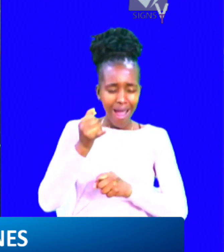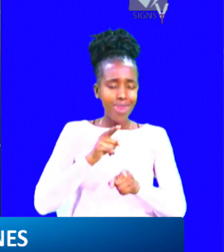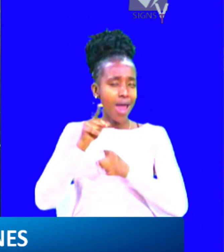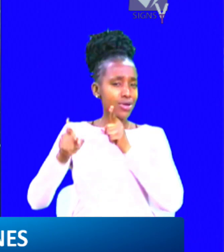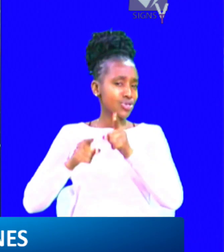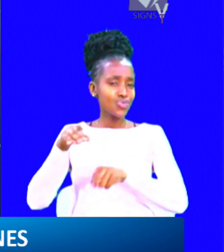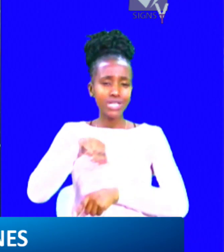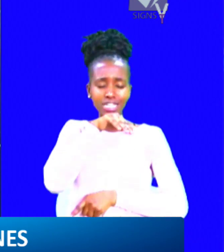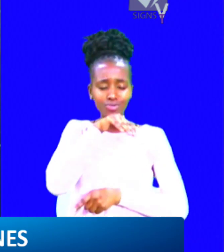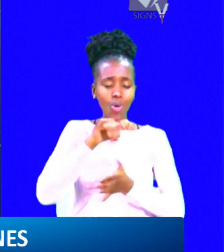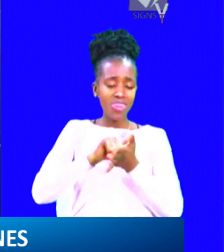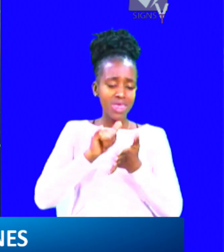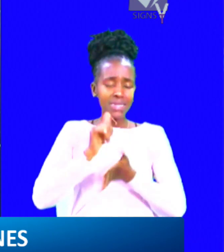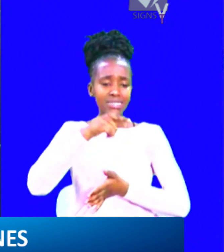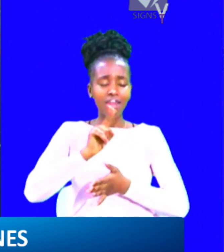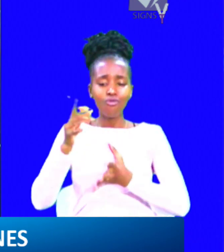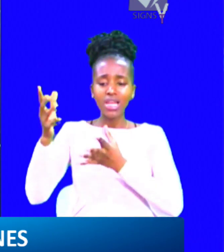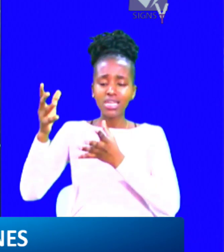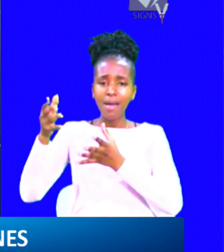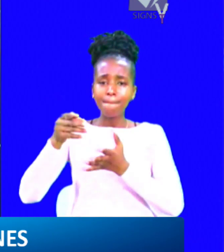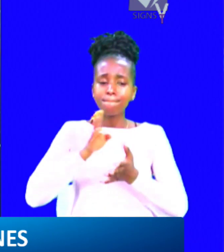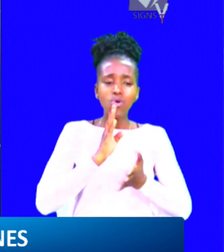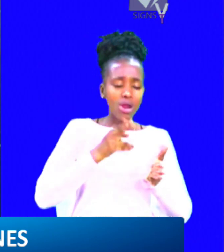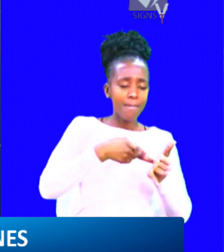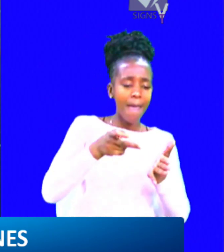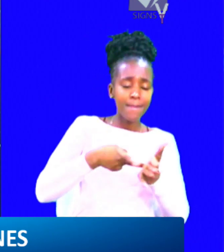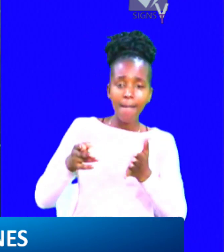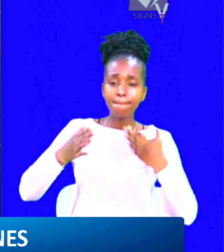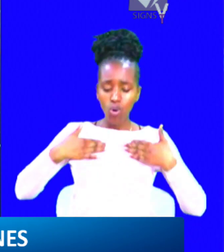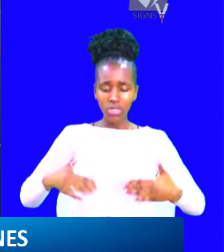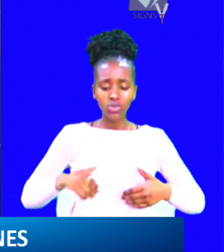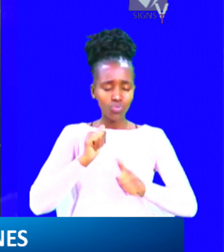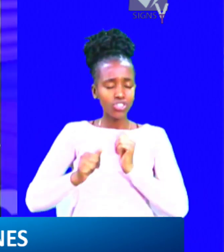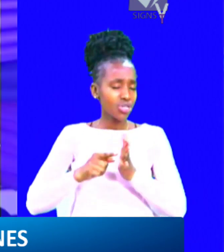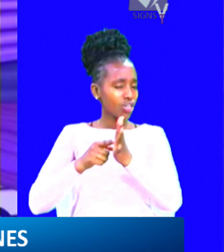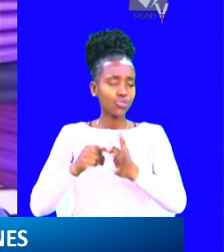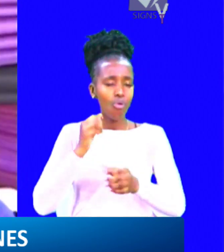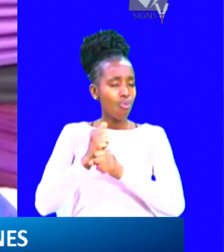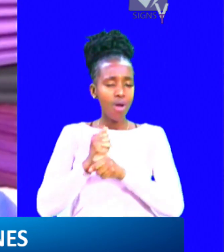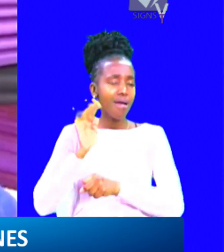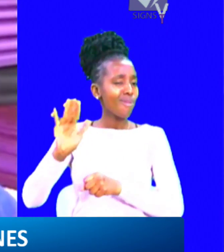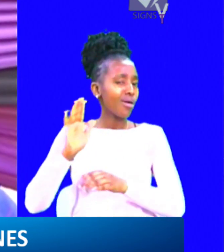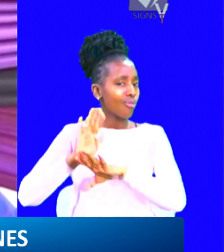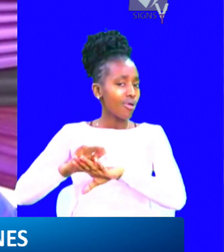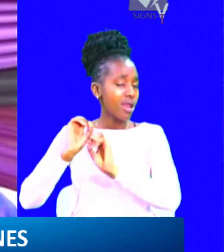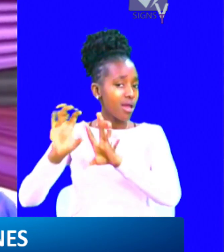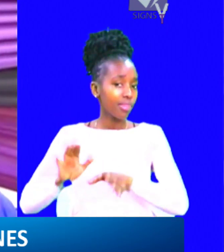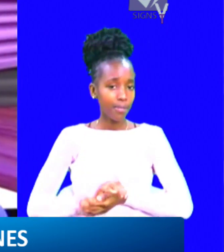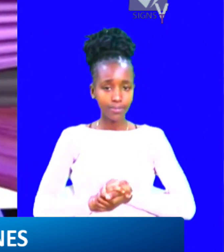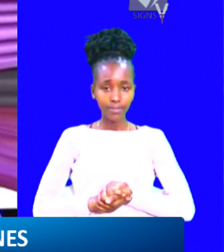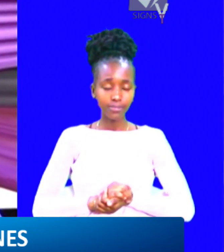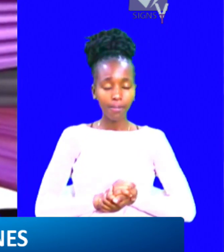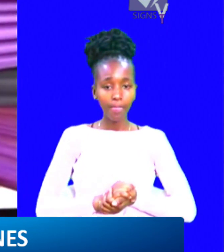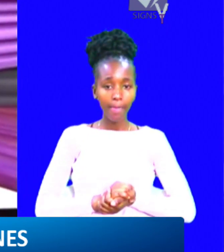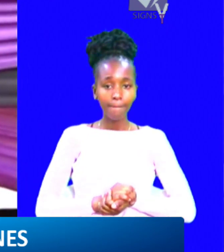of a smear campaign against the police service. Sisi tulisema